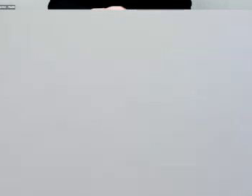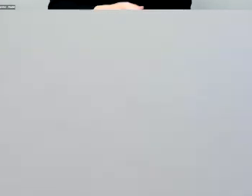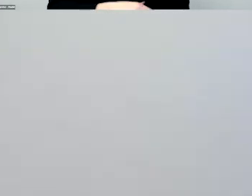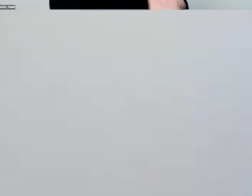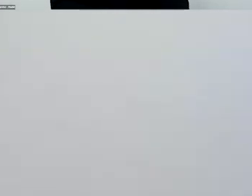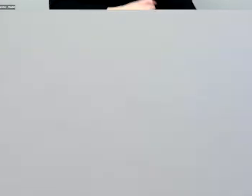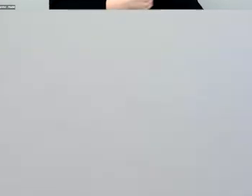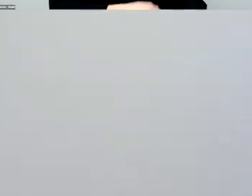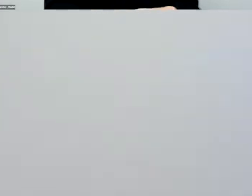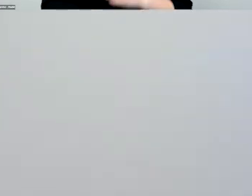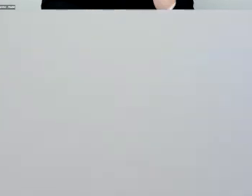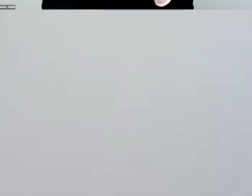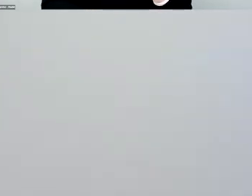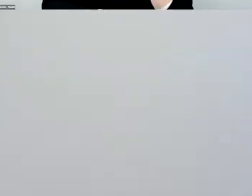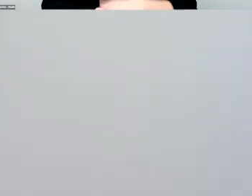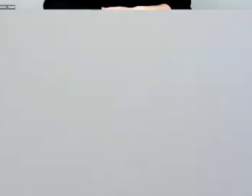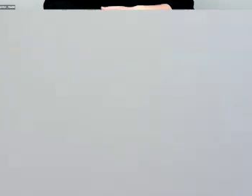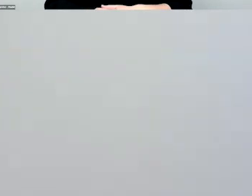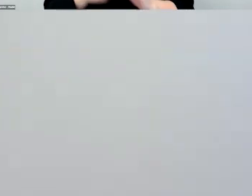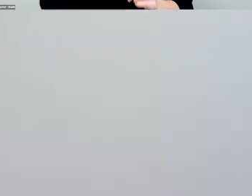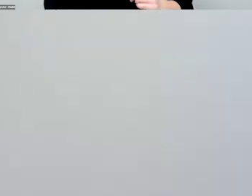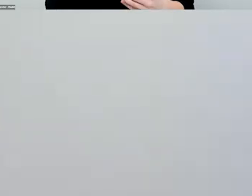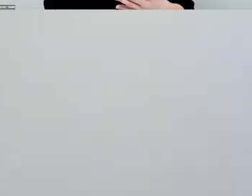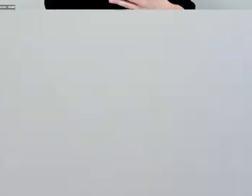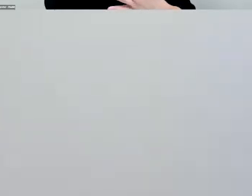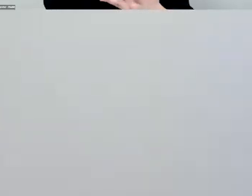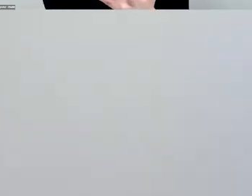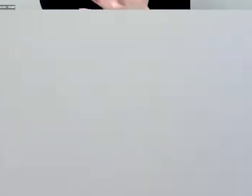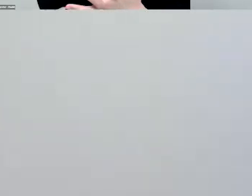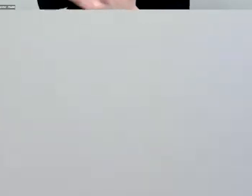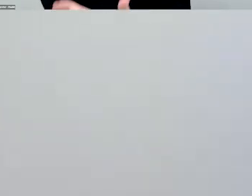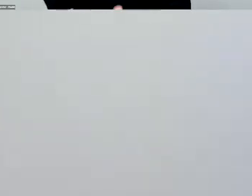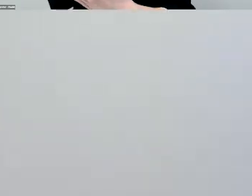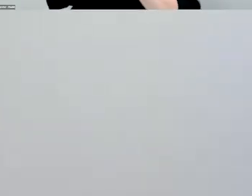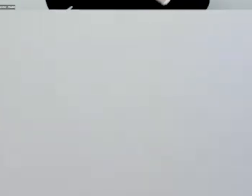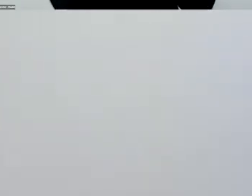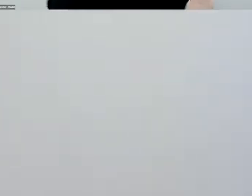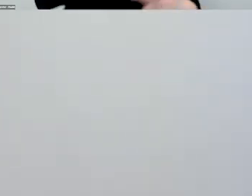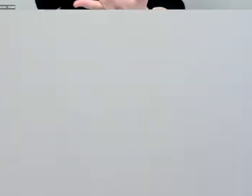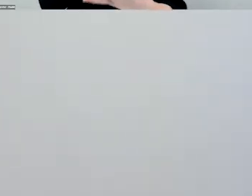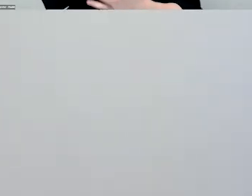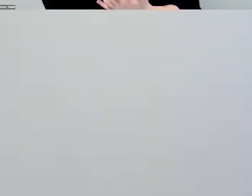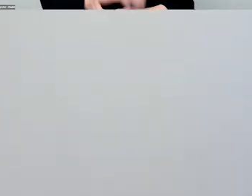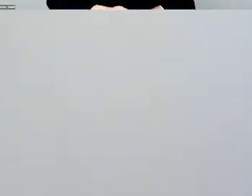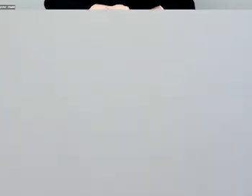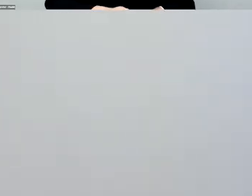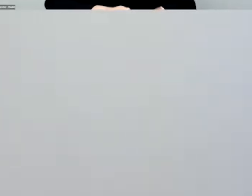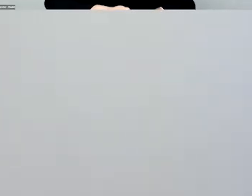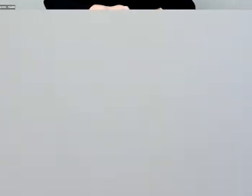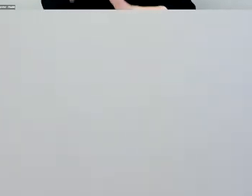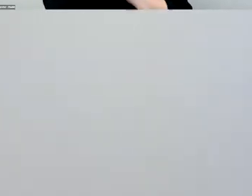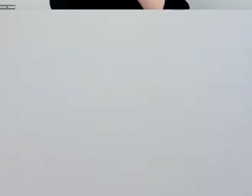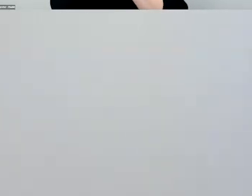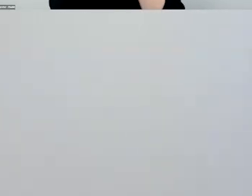people, it's just breaking down those barriers between different organizations and letting them see how they can actually support each